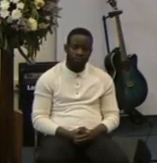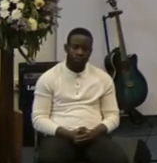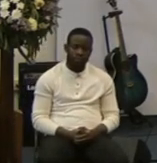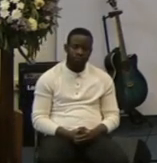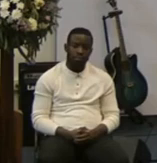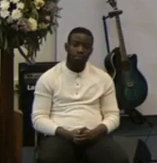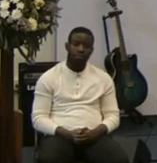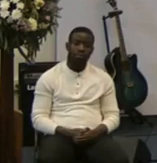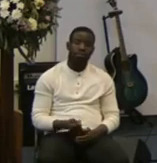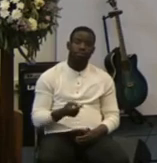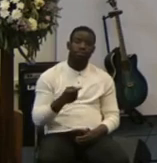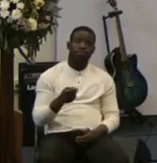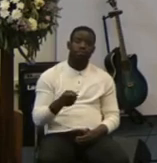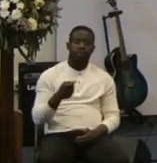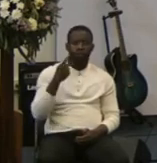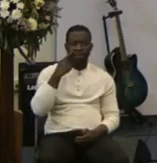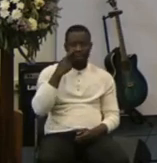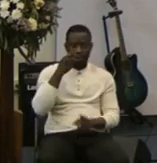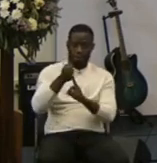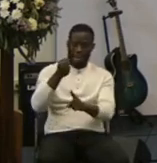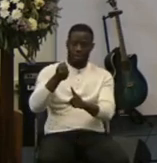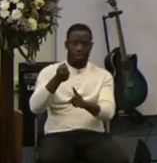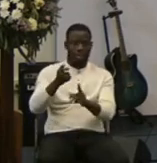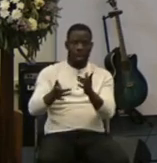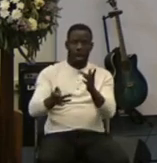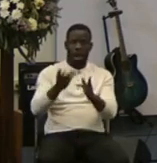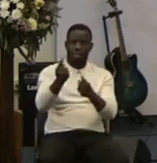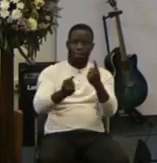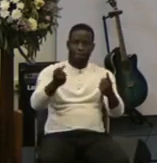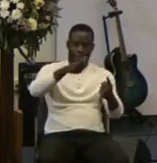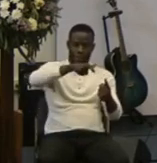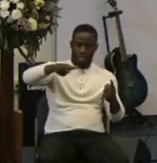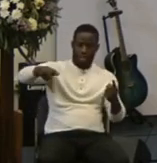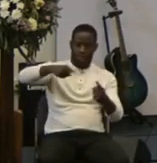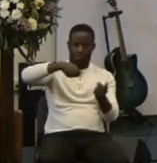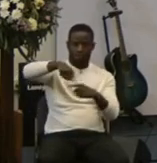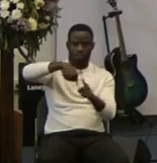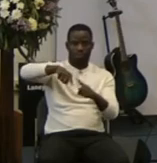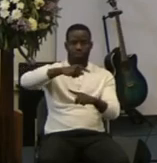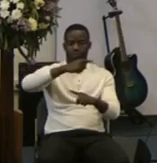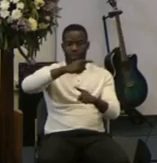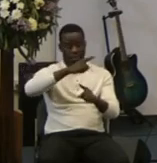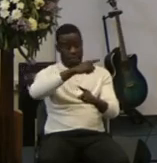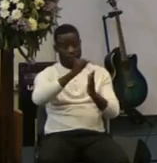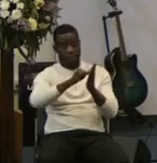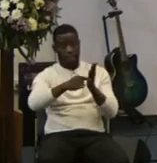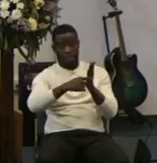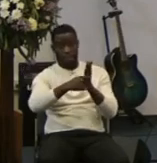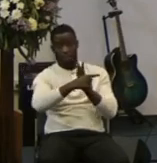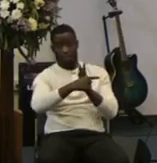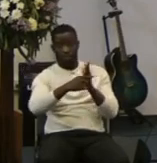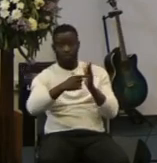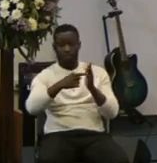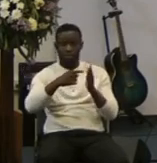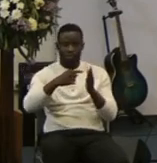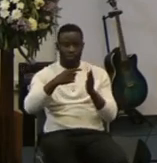We see something of the impact of the faith of others exercised in that little incident, again, that Alison